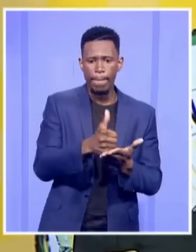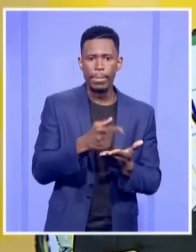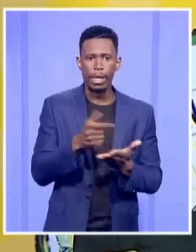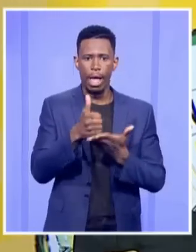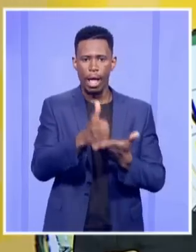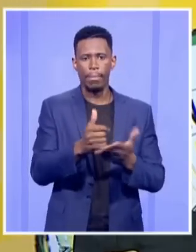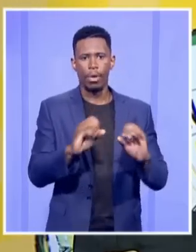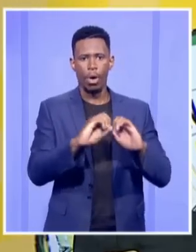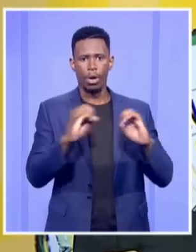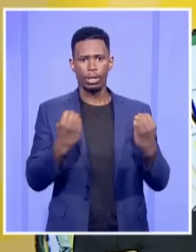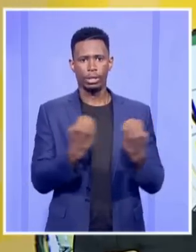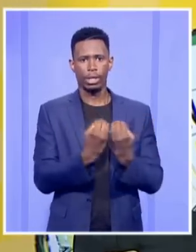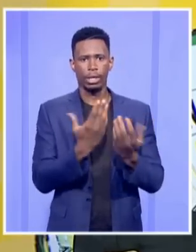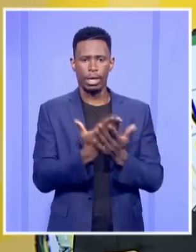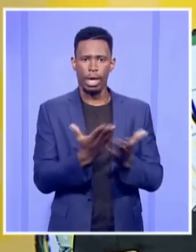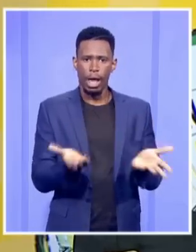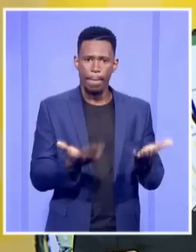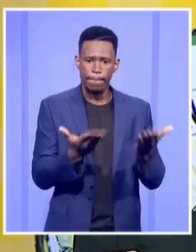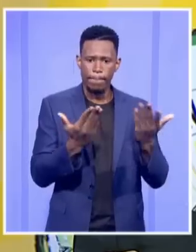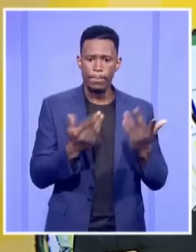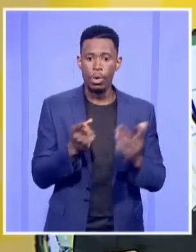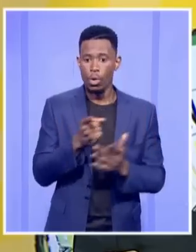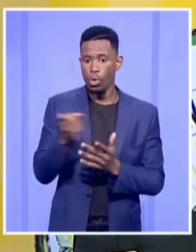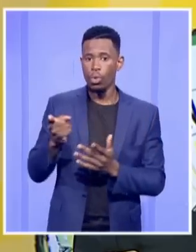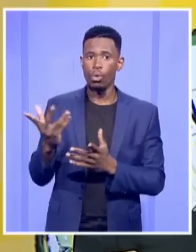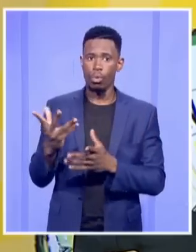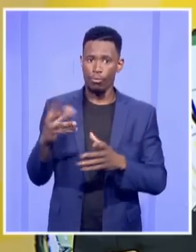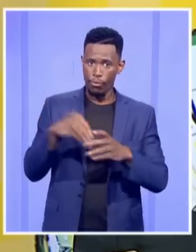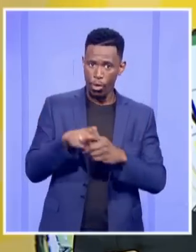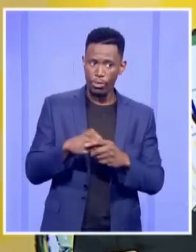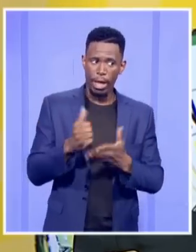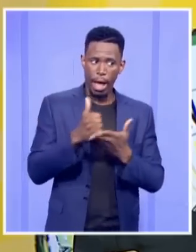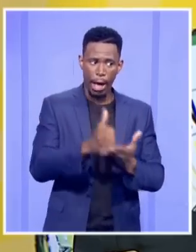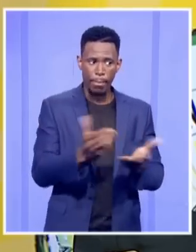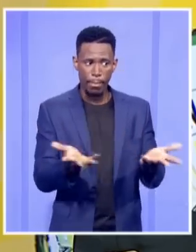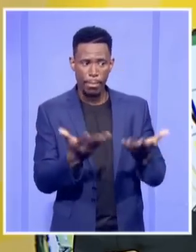to society out there through the free flow of information.